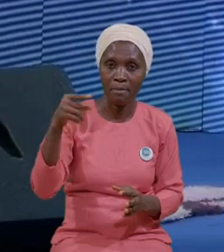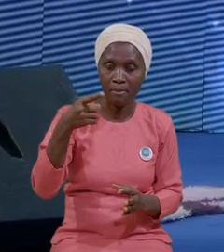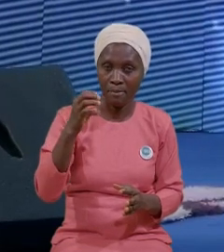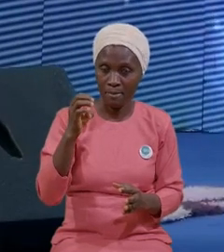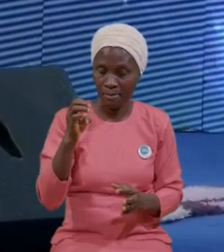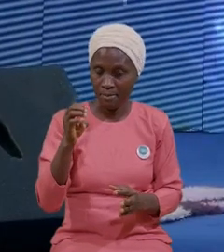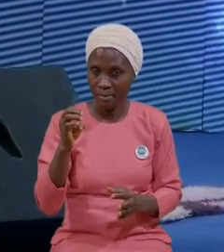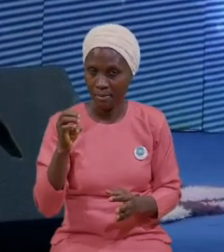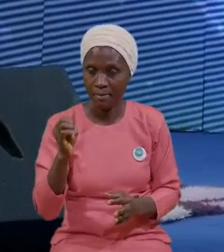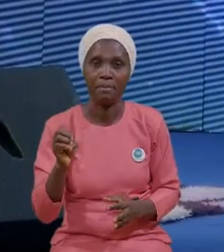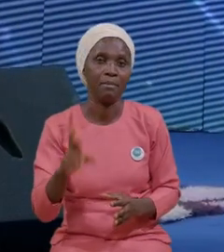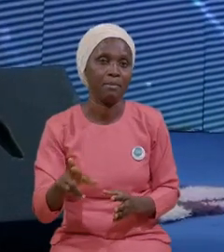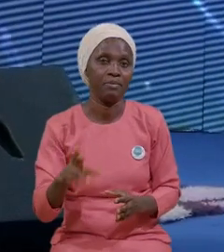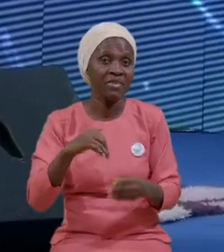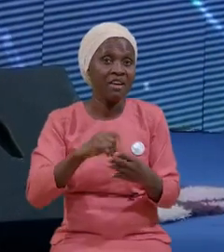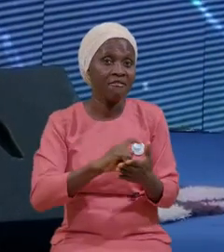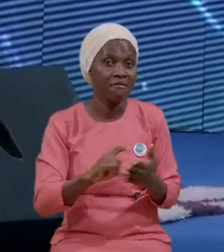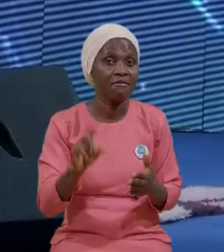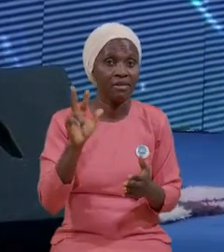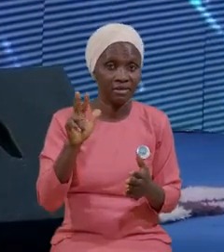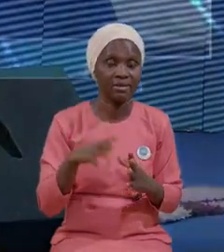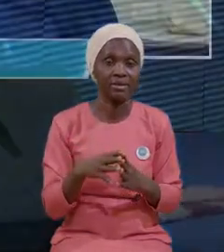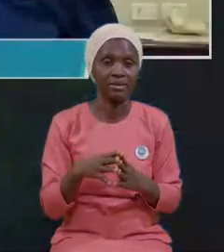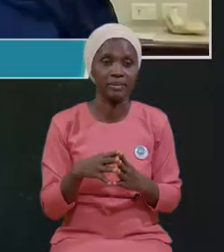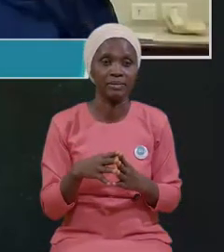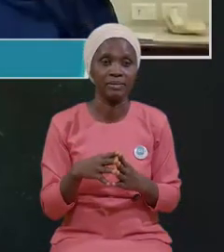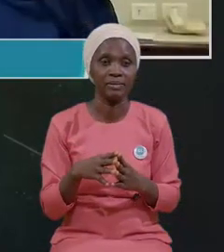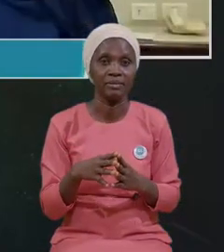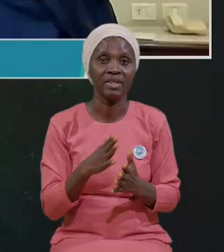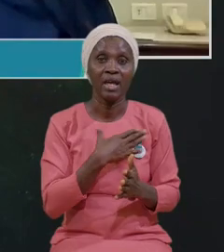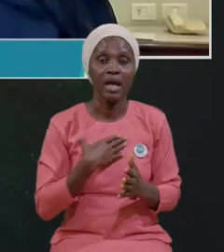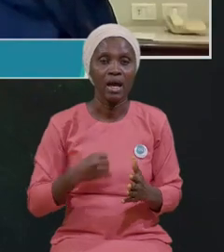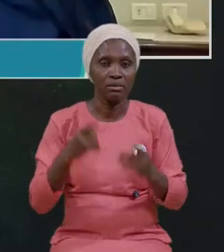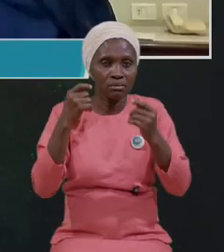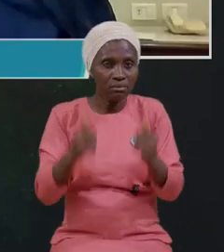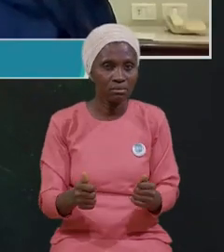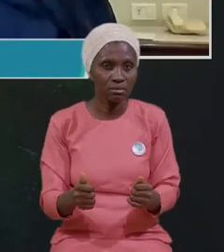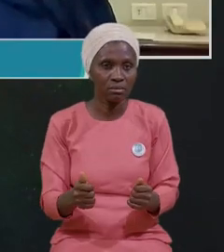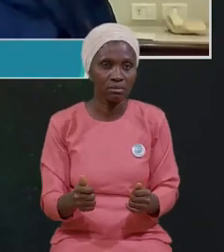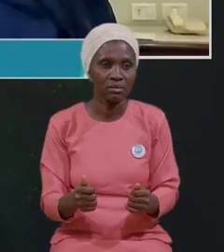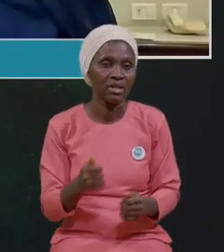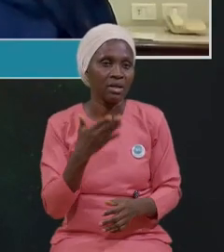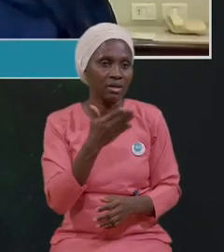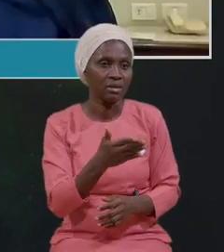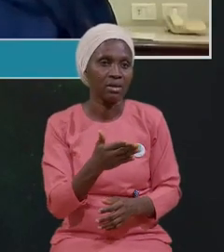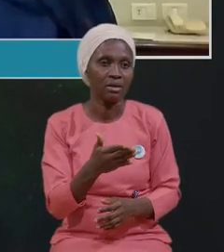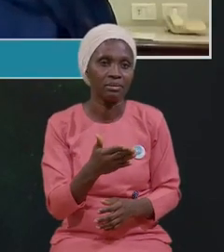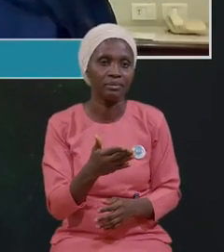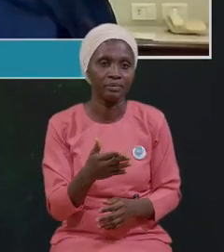And then in verse 13, and suddenly there was with the angel